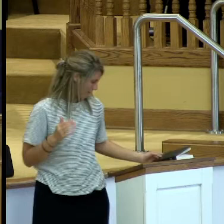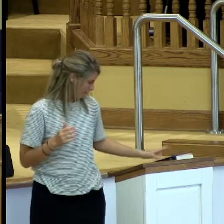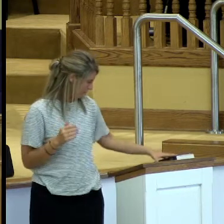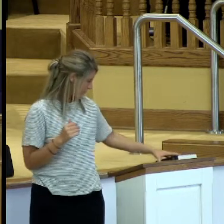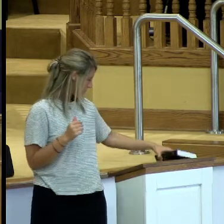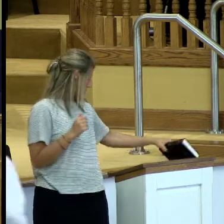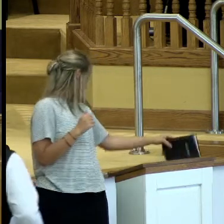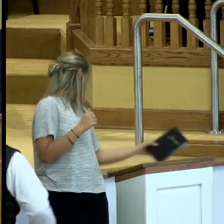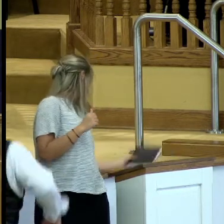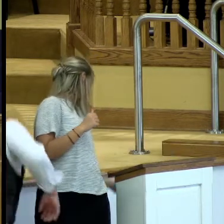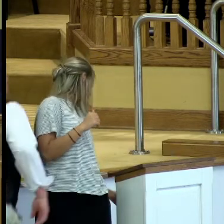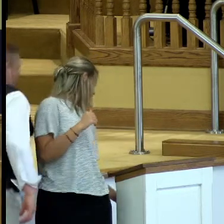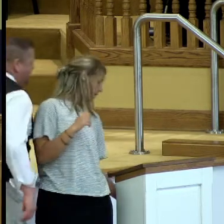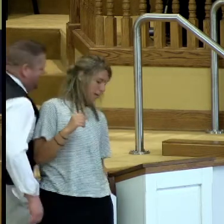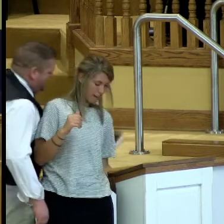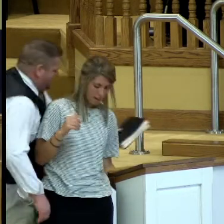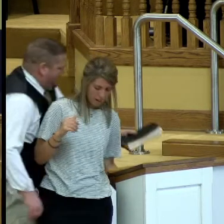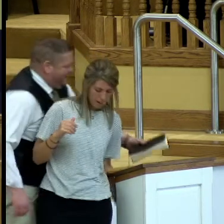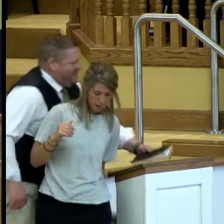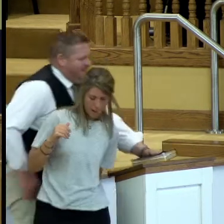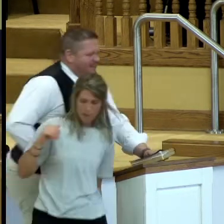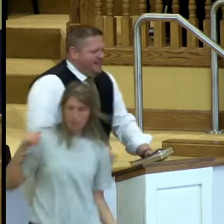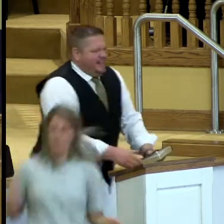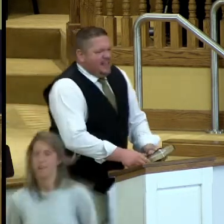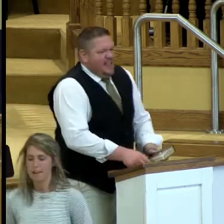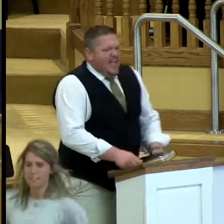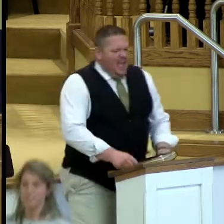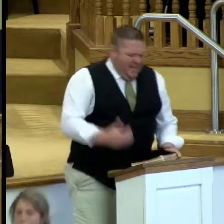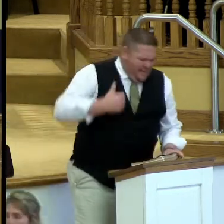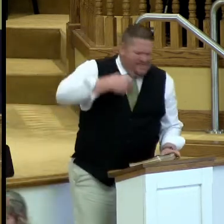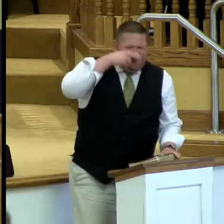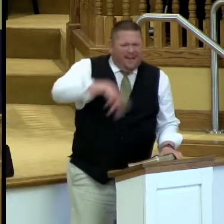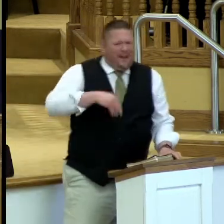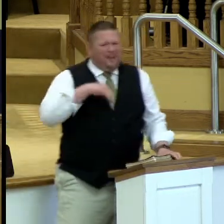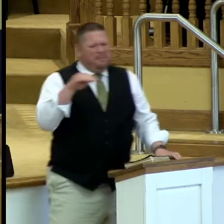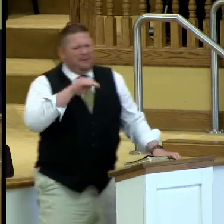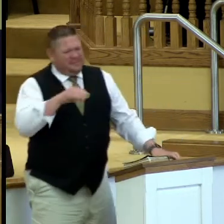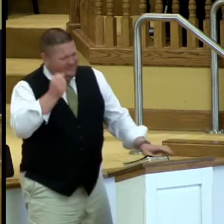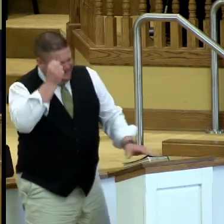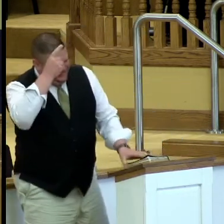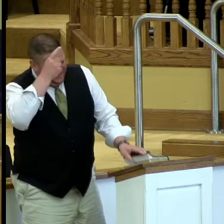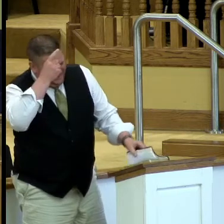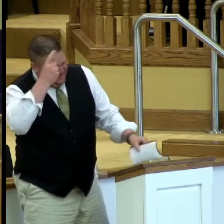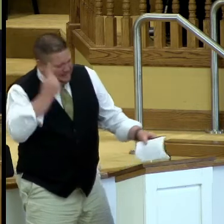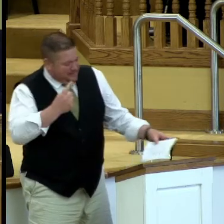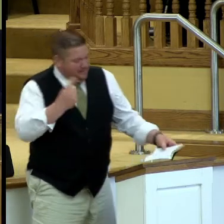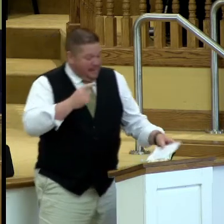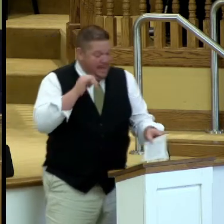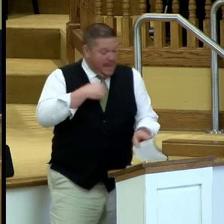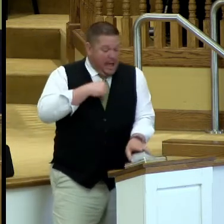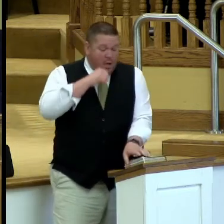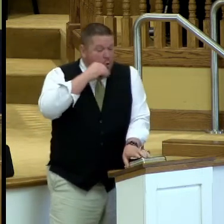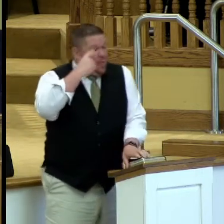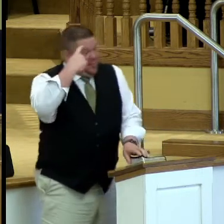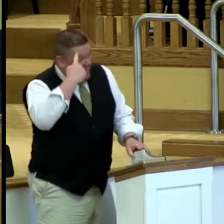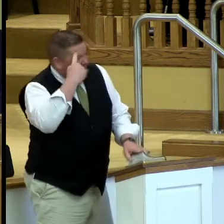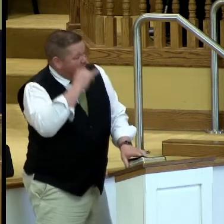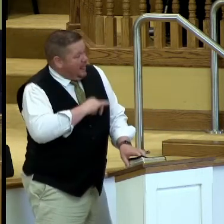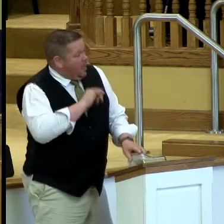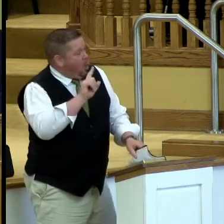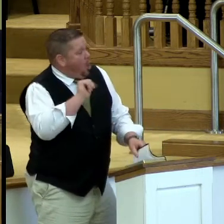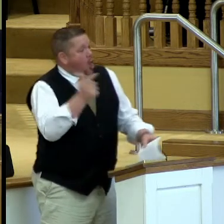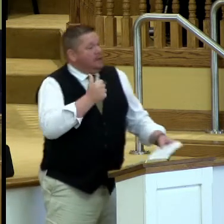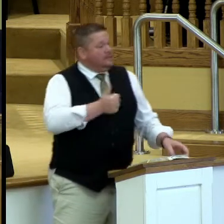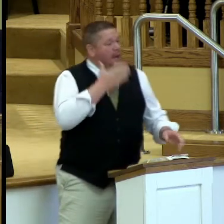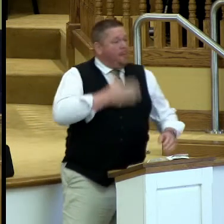Have fun, youth. Have fun in the ministry. Understand something. I don't think that all